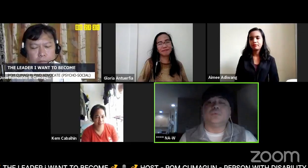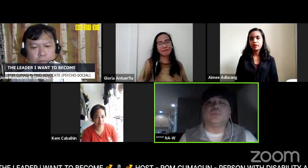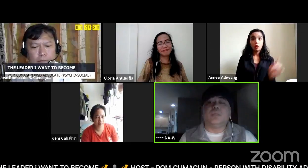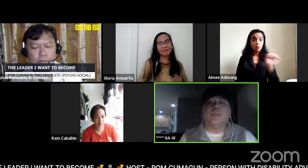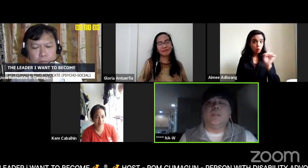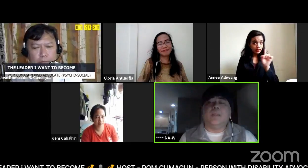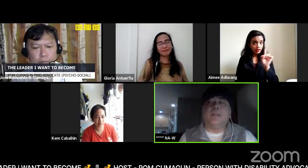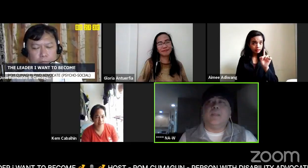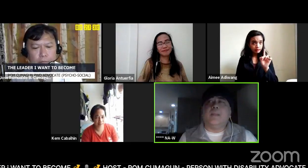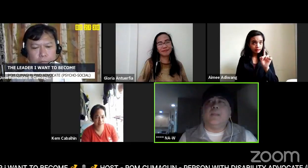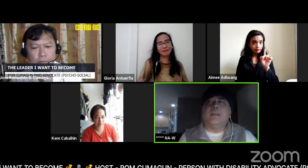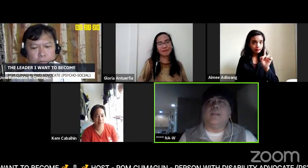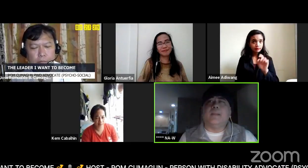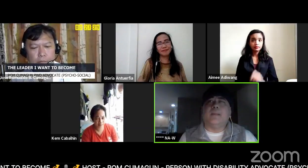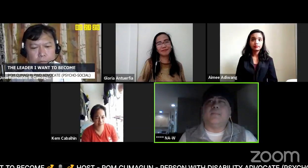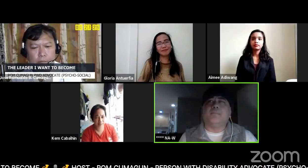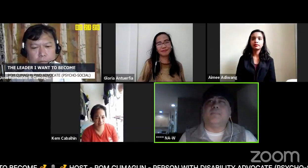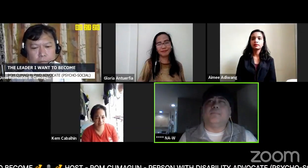to